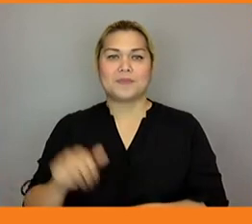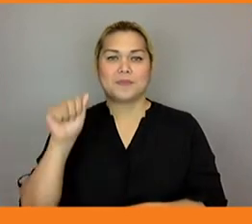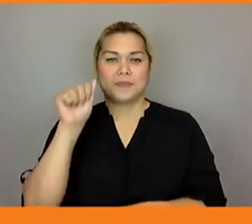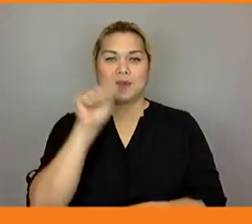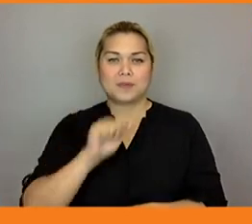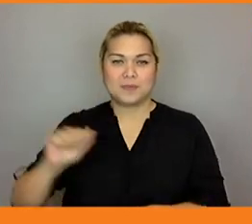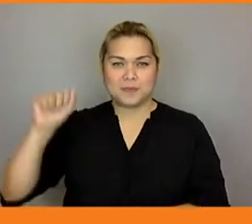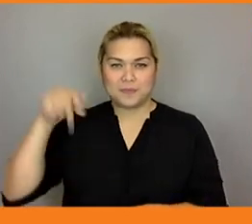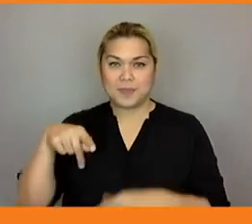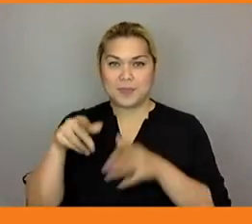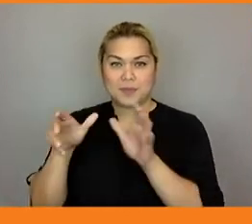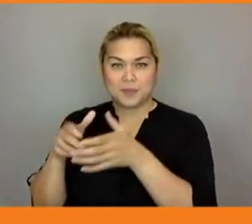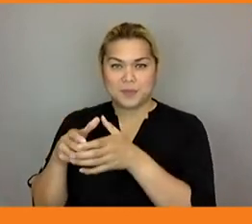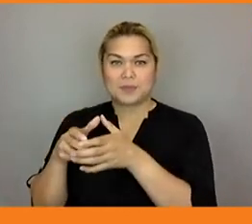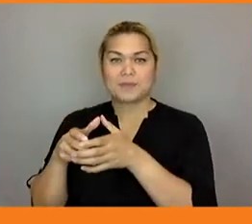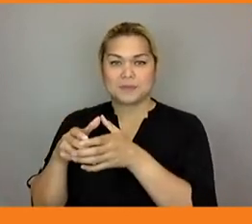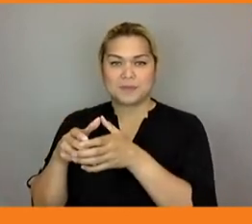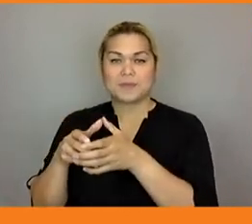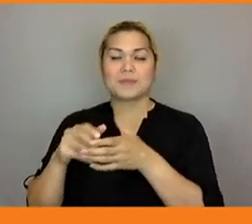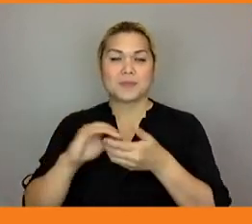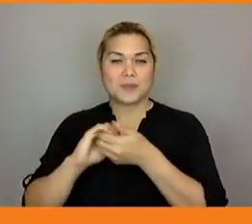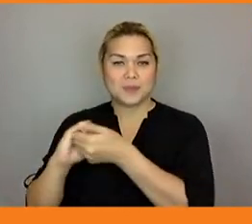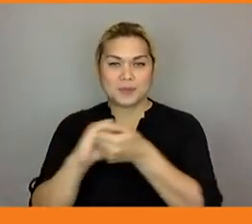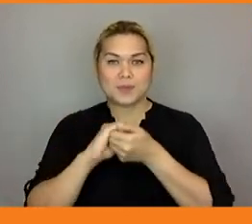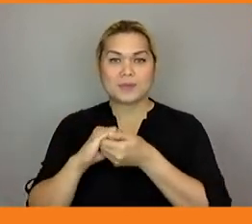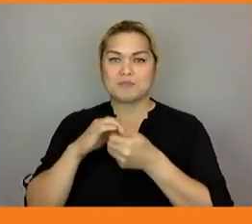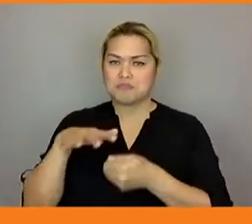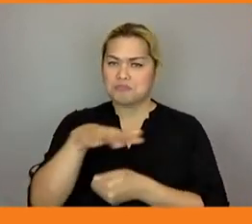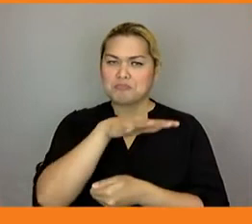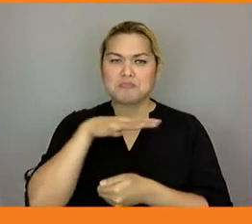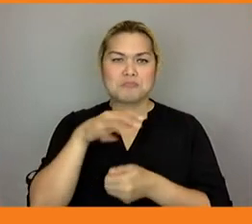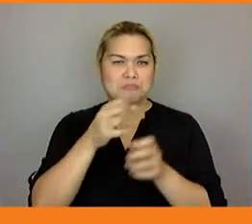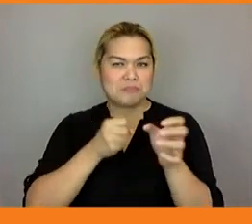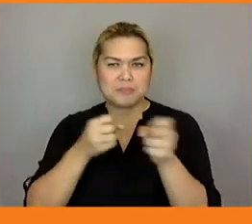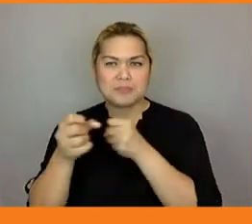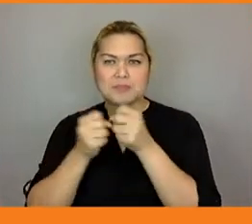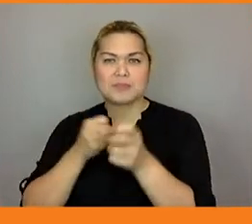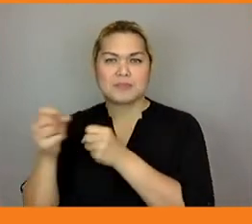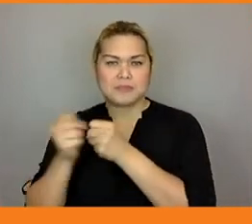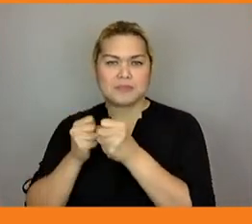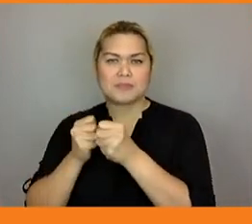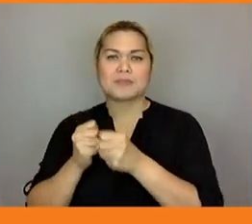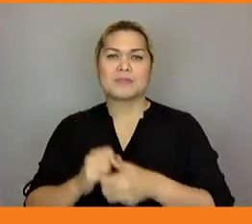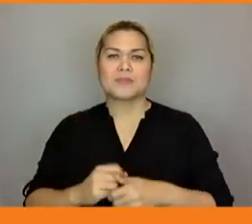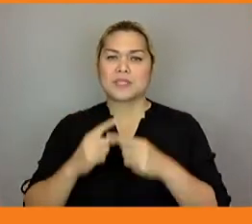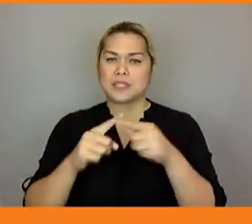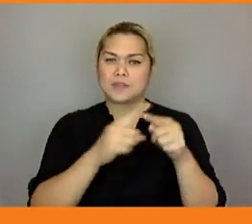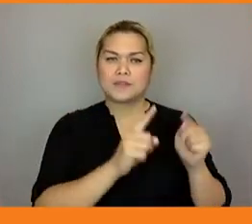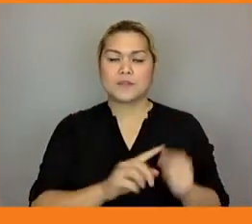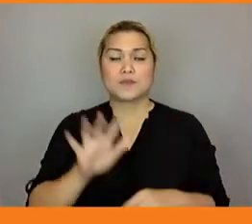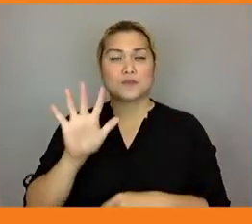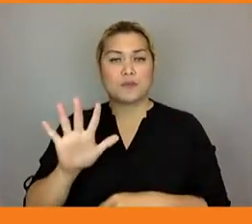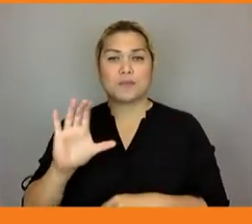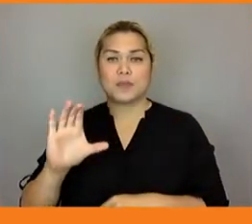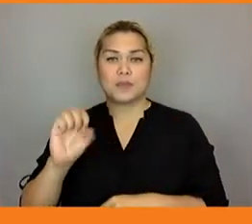brings together over 135 civil society organizations in the Pacific that are working in